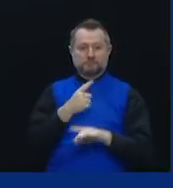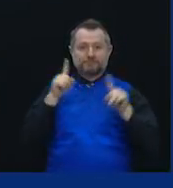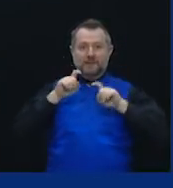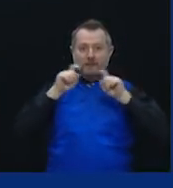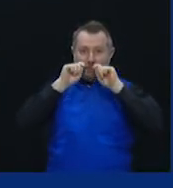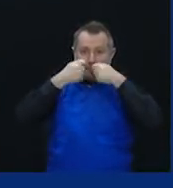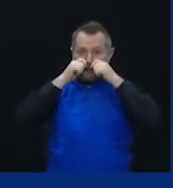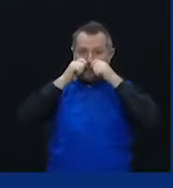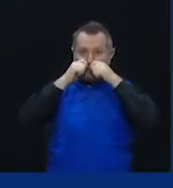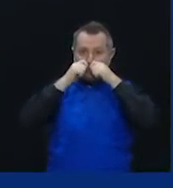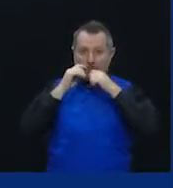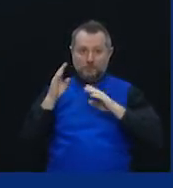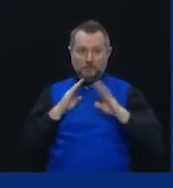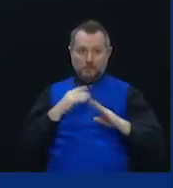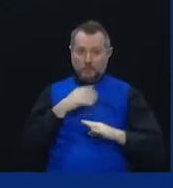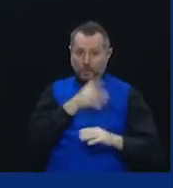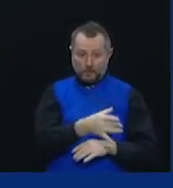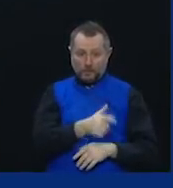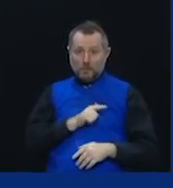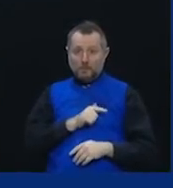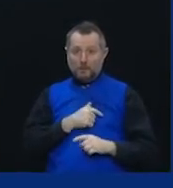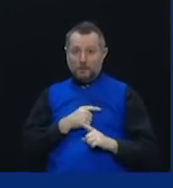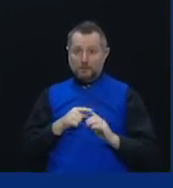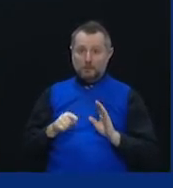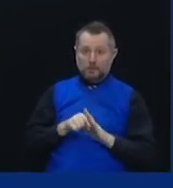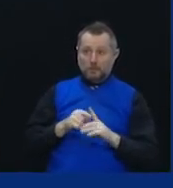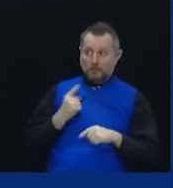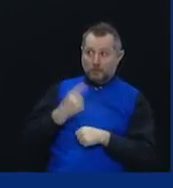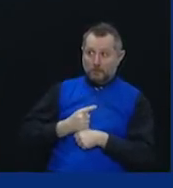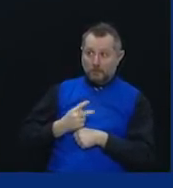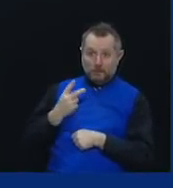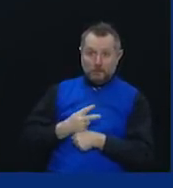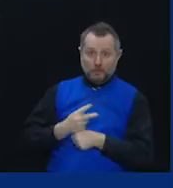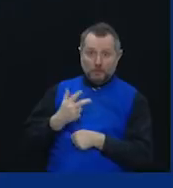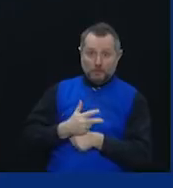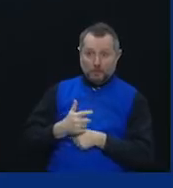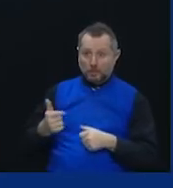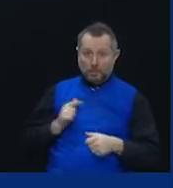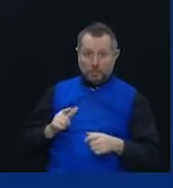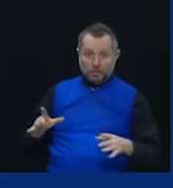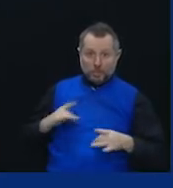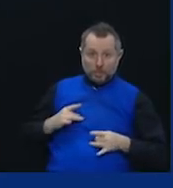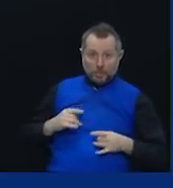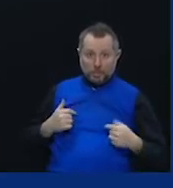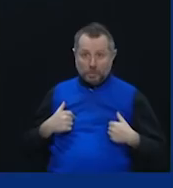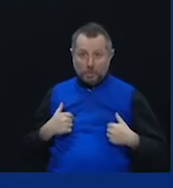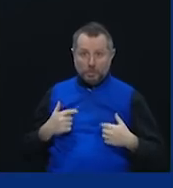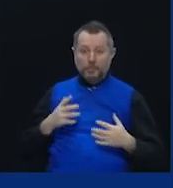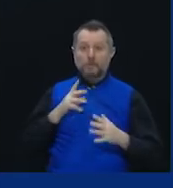few days, we were worrying about it. It all started here.